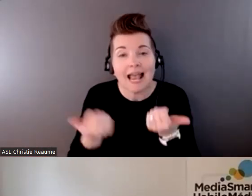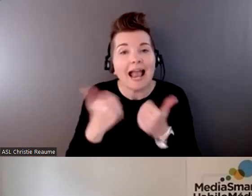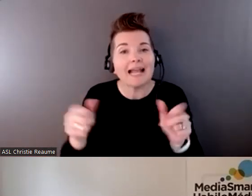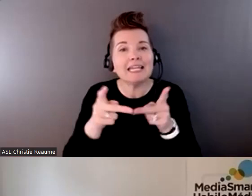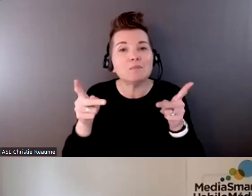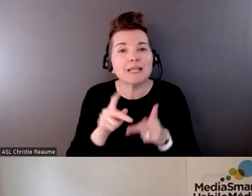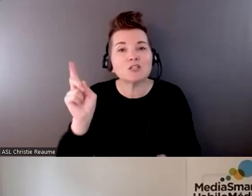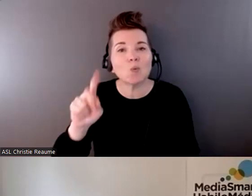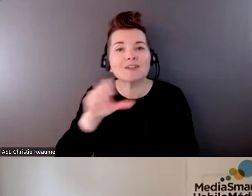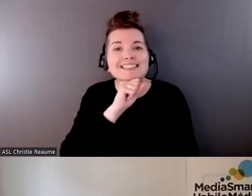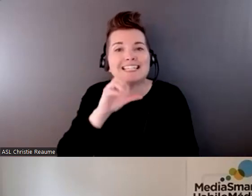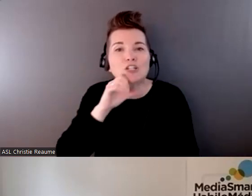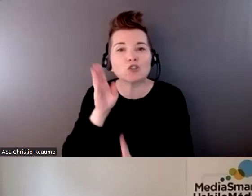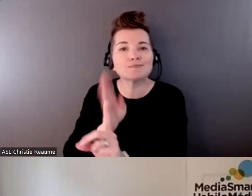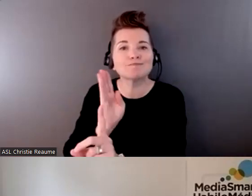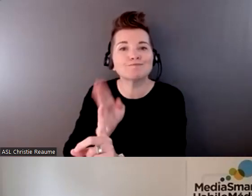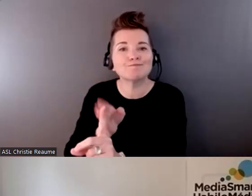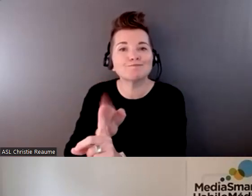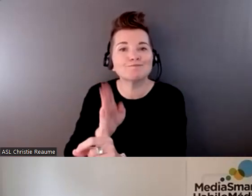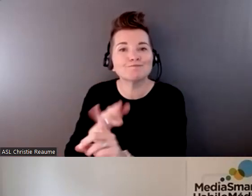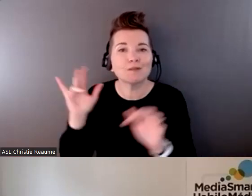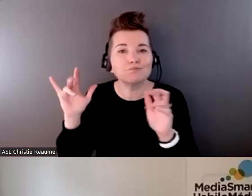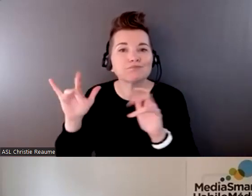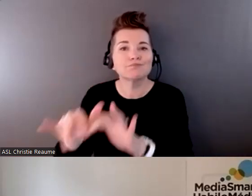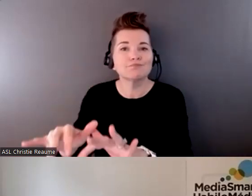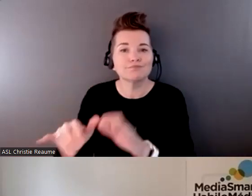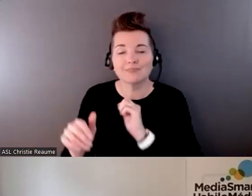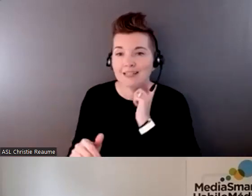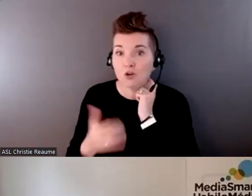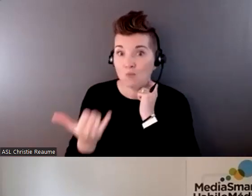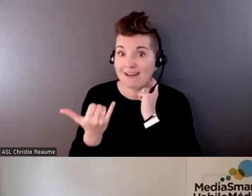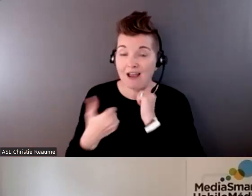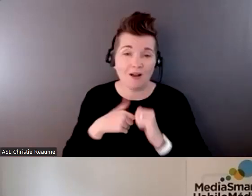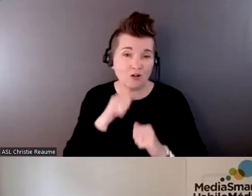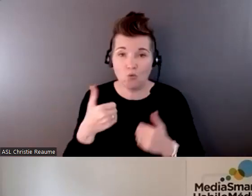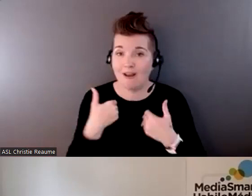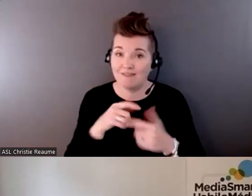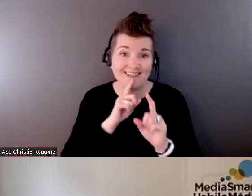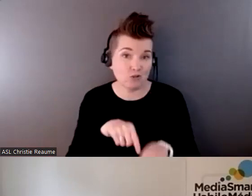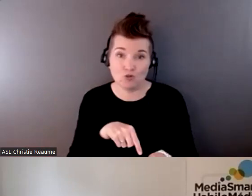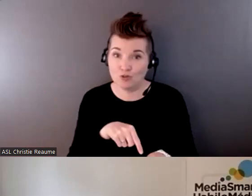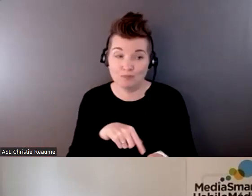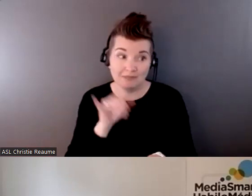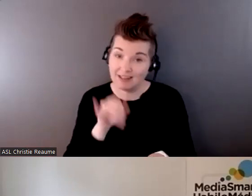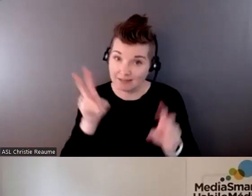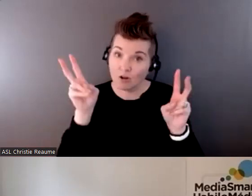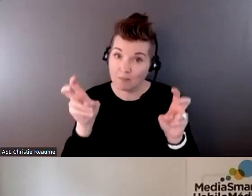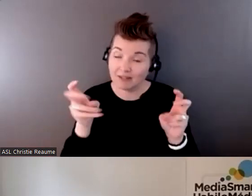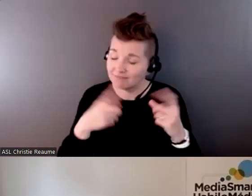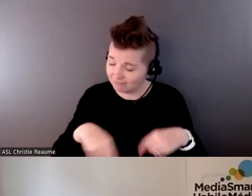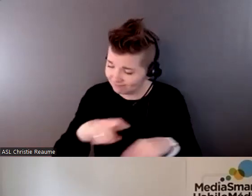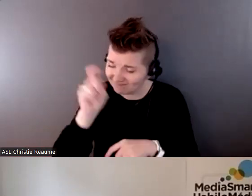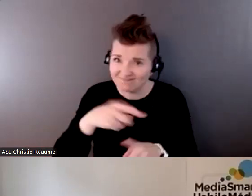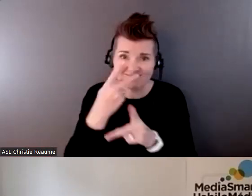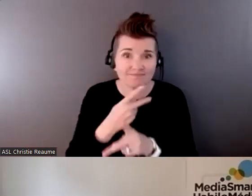we can reach them so where and this is one of the things that we're addressing right now I don't have the answer but this is one of the topics that yeah we need to figure this